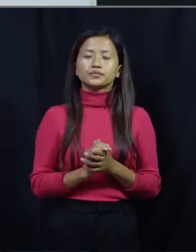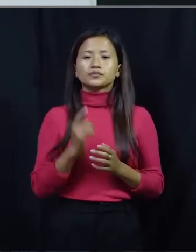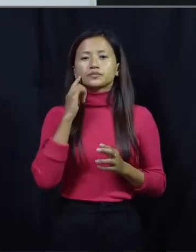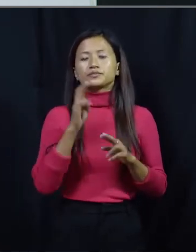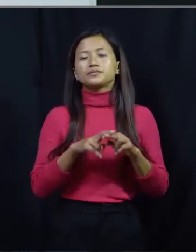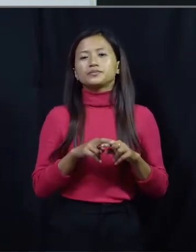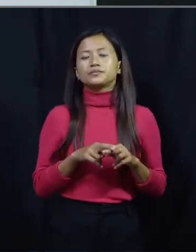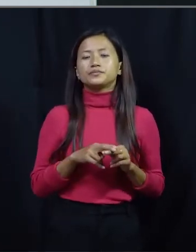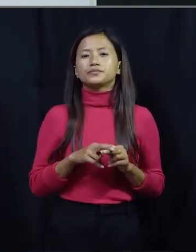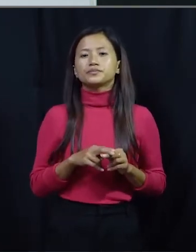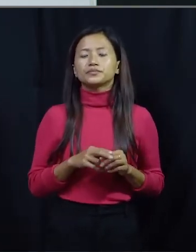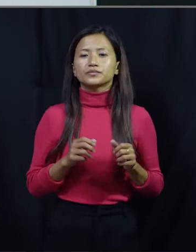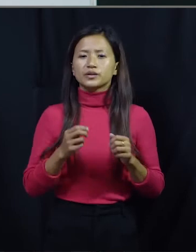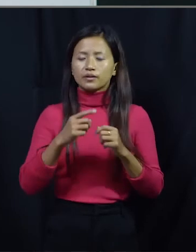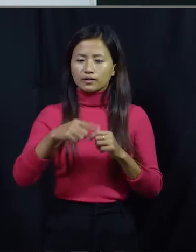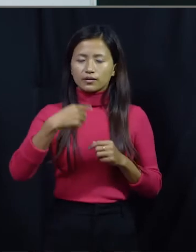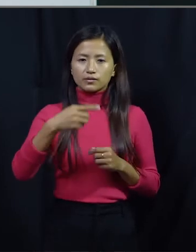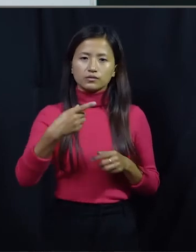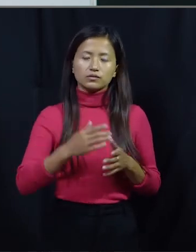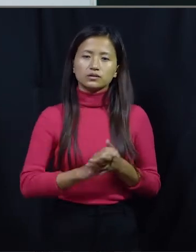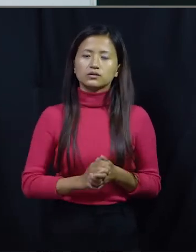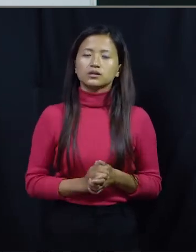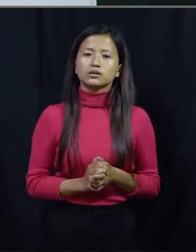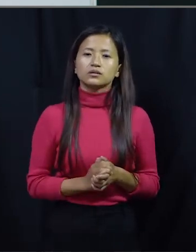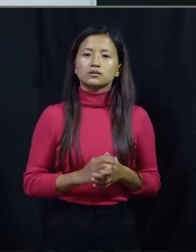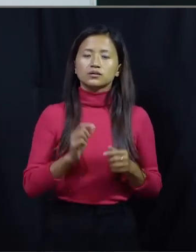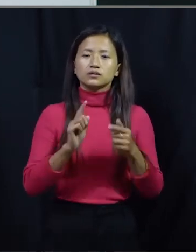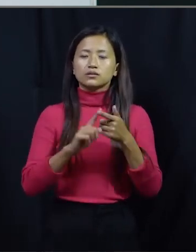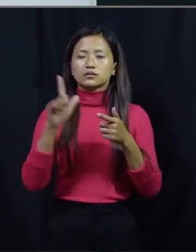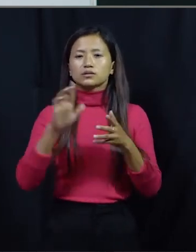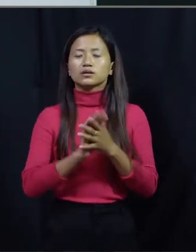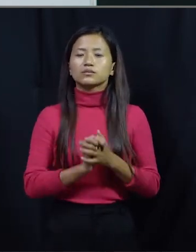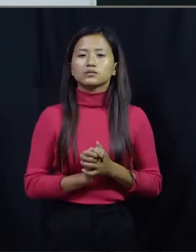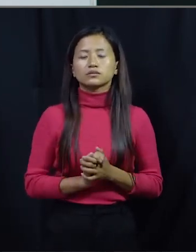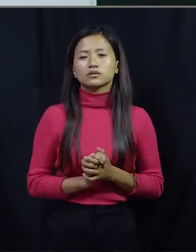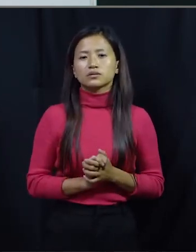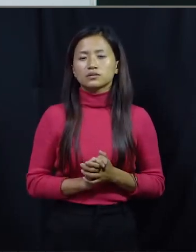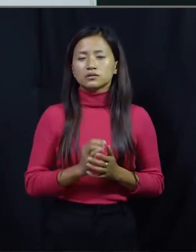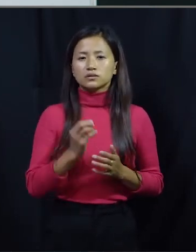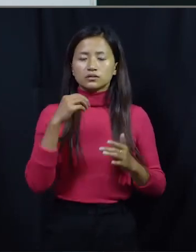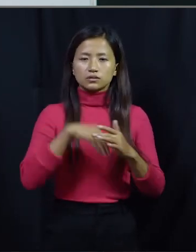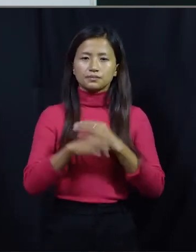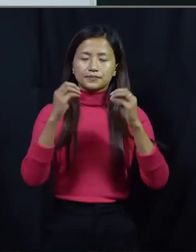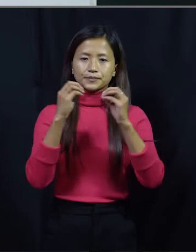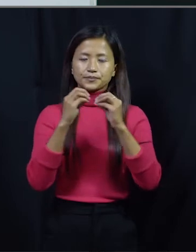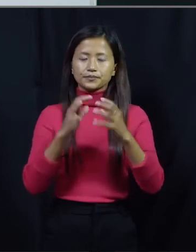if every element in